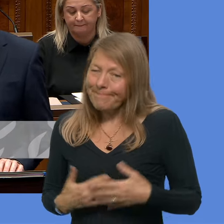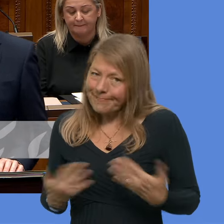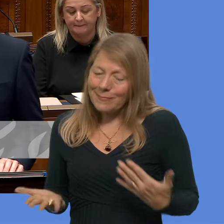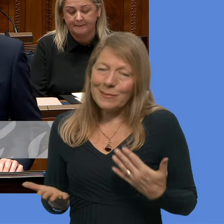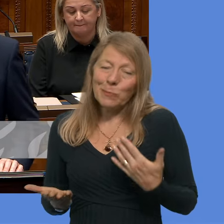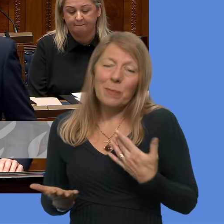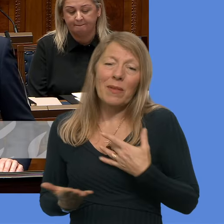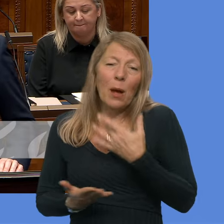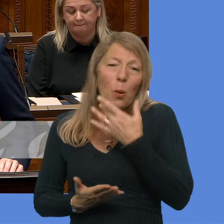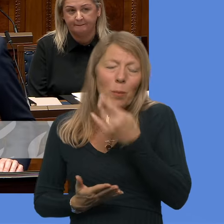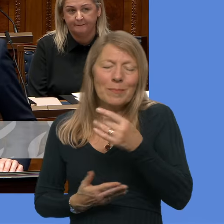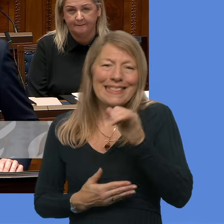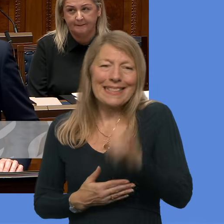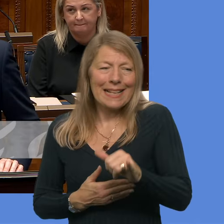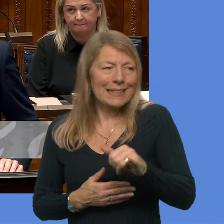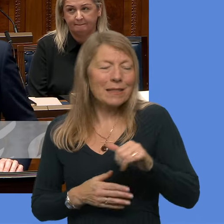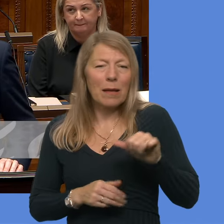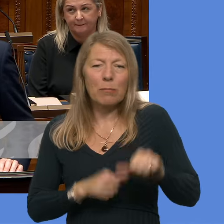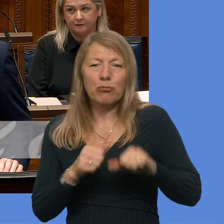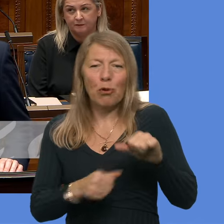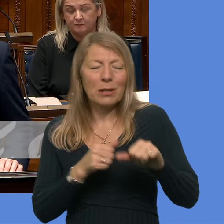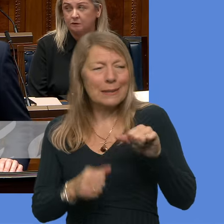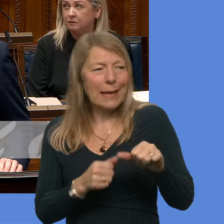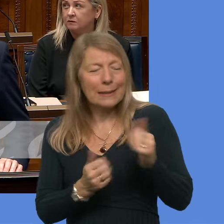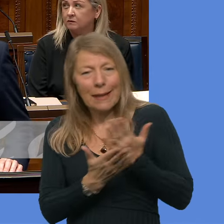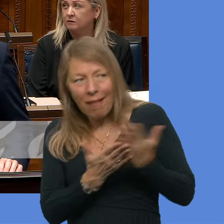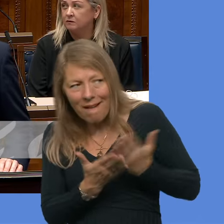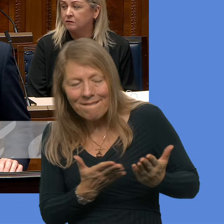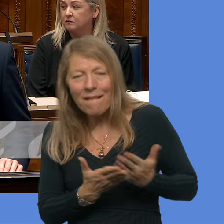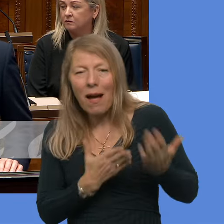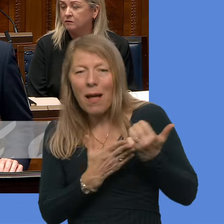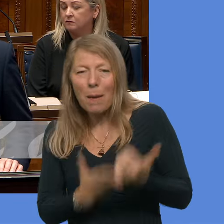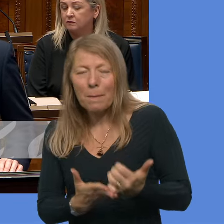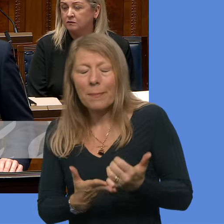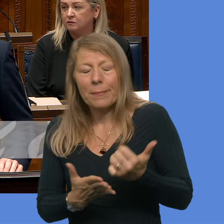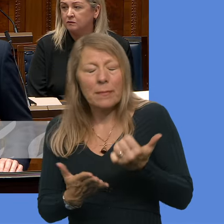uncertainty and undoubtedly stress of people who are waiting to hear what the outcome of this review is.